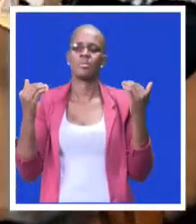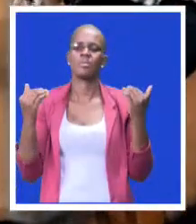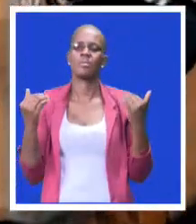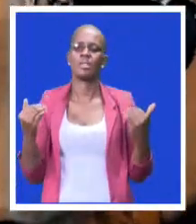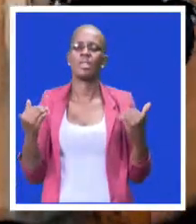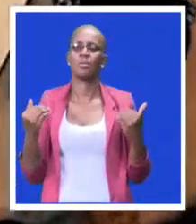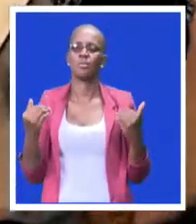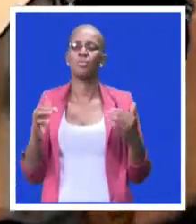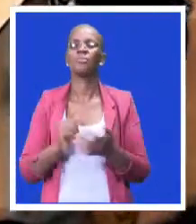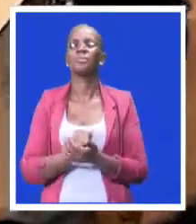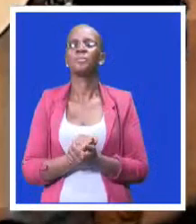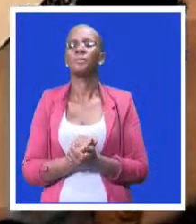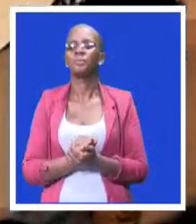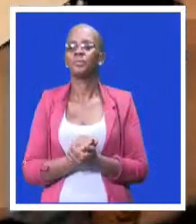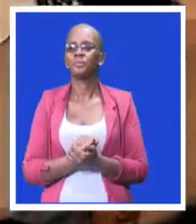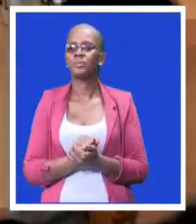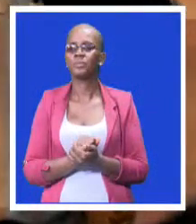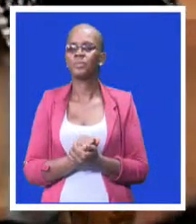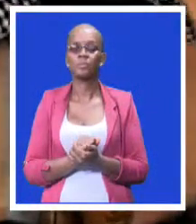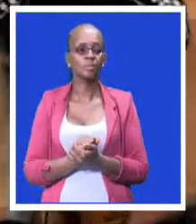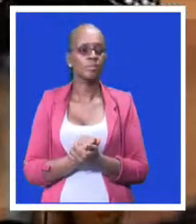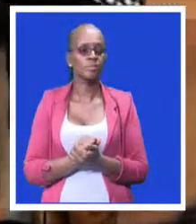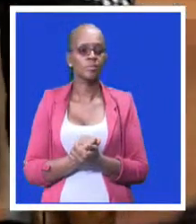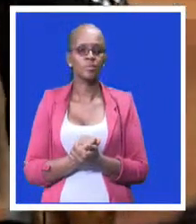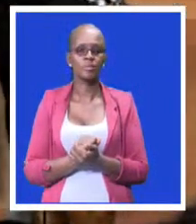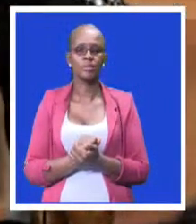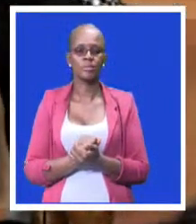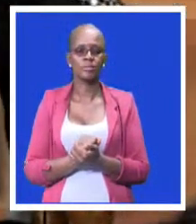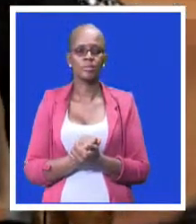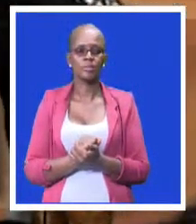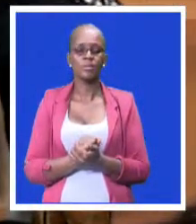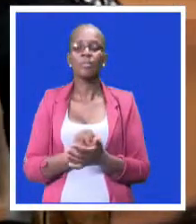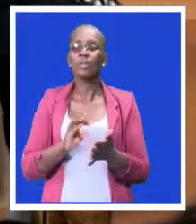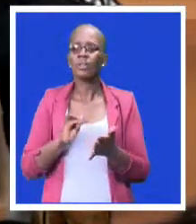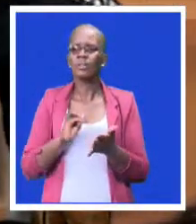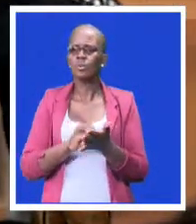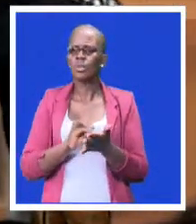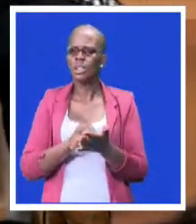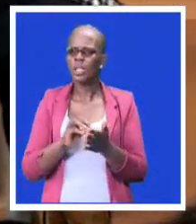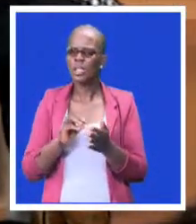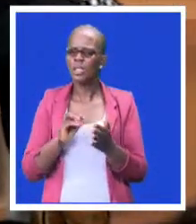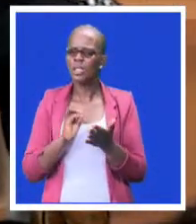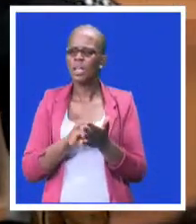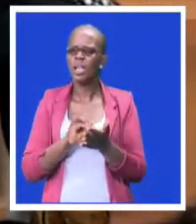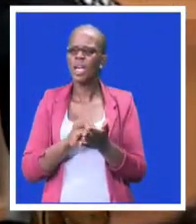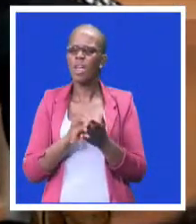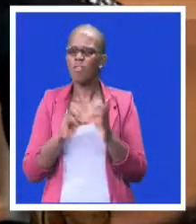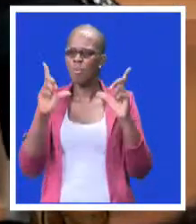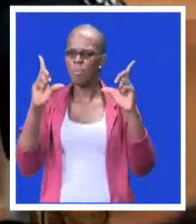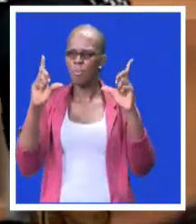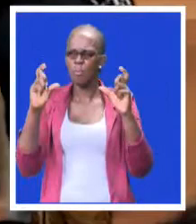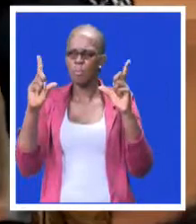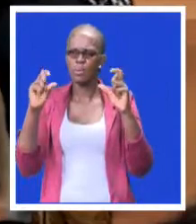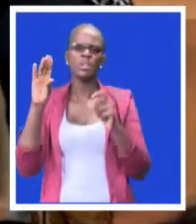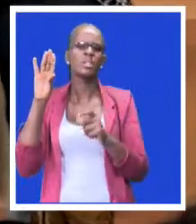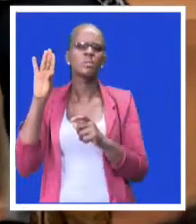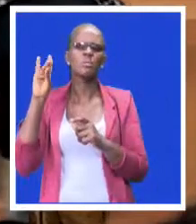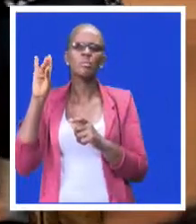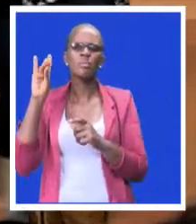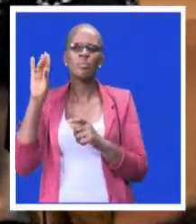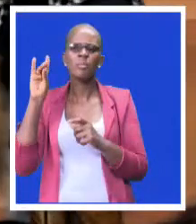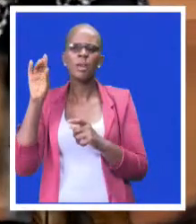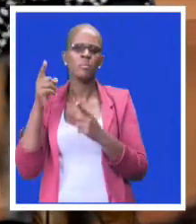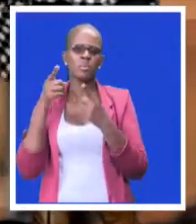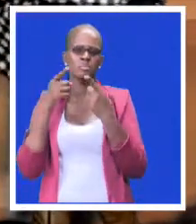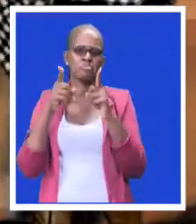So today we have our beautiful chart here. Let's look at it.